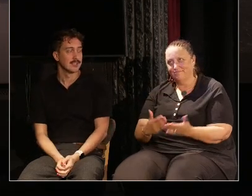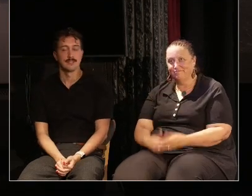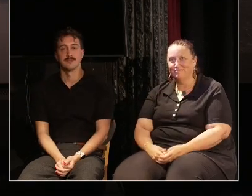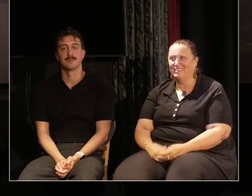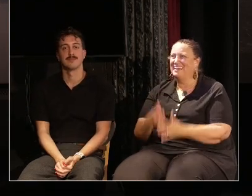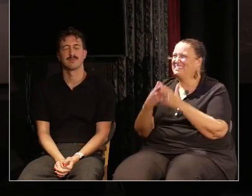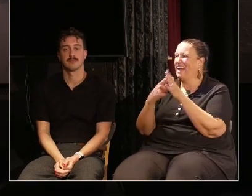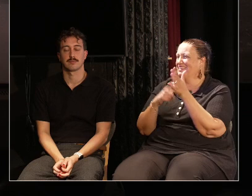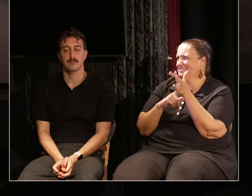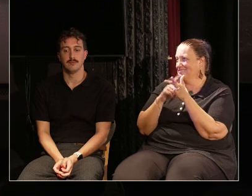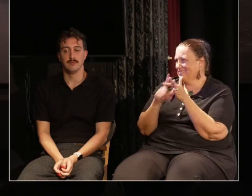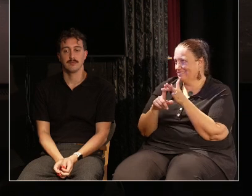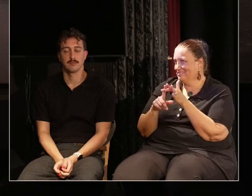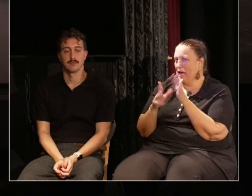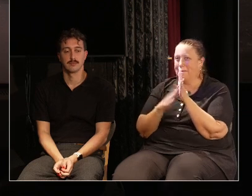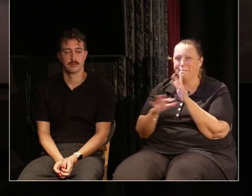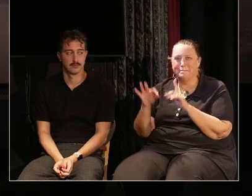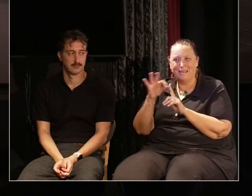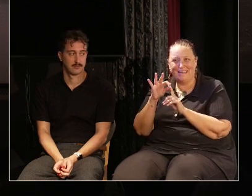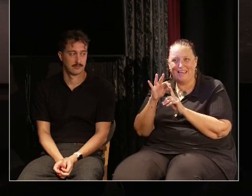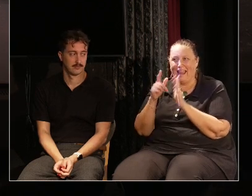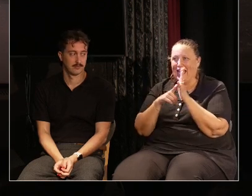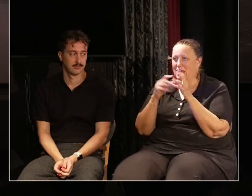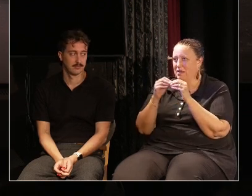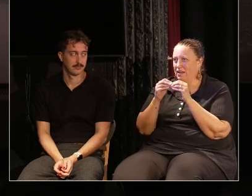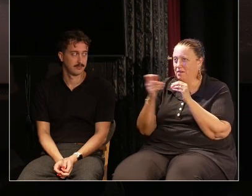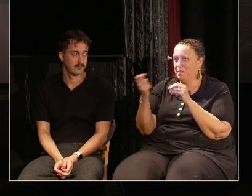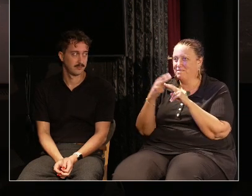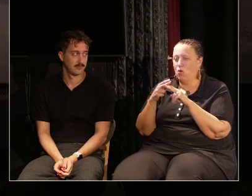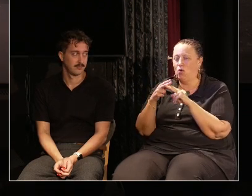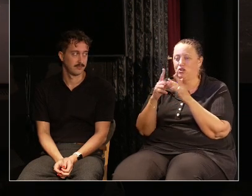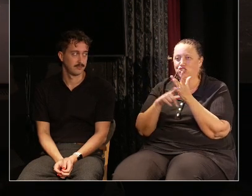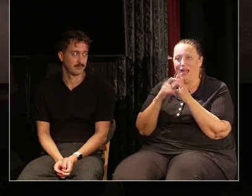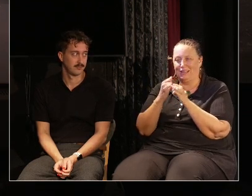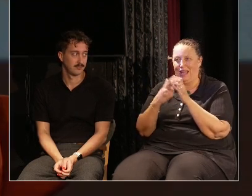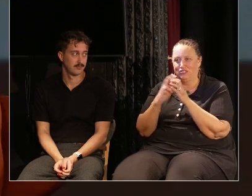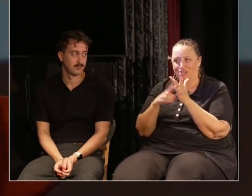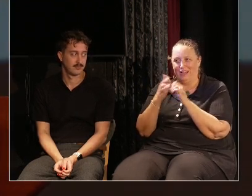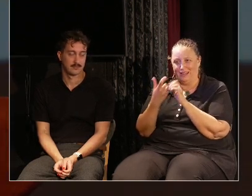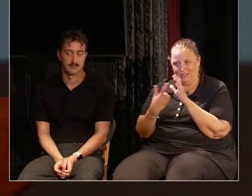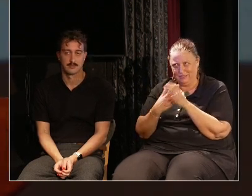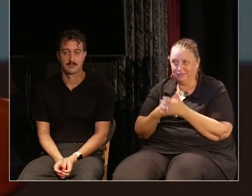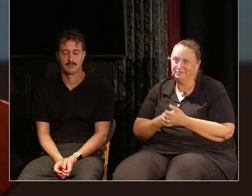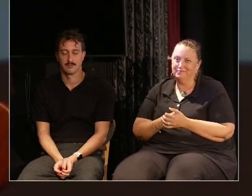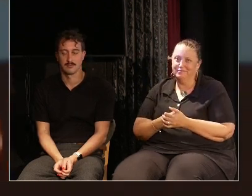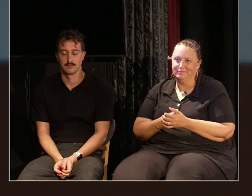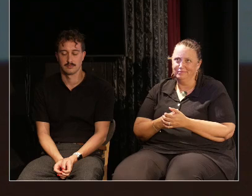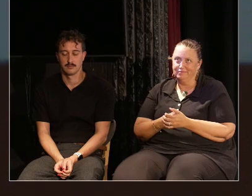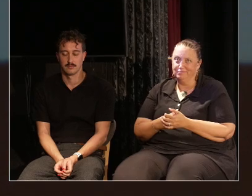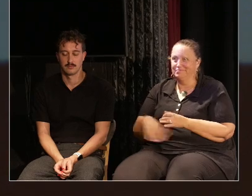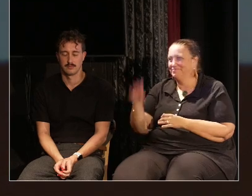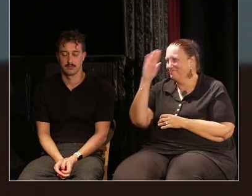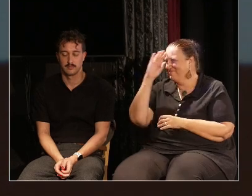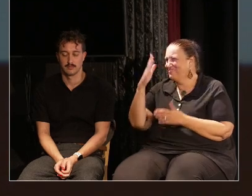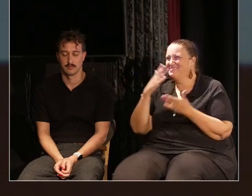And Kate Thwaites, MP, Labor member for Jagga Jagga. Thank you all for